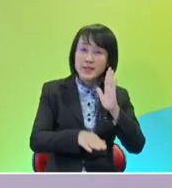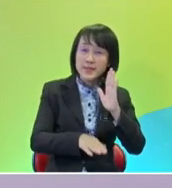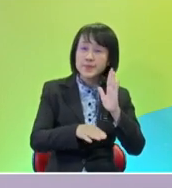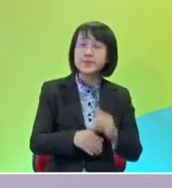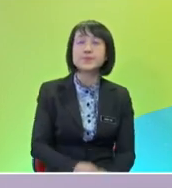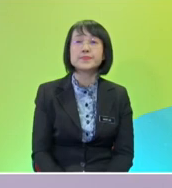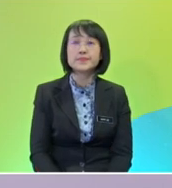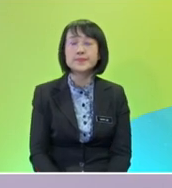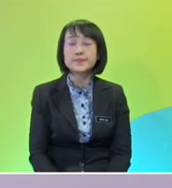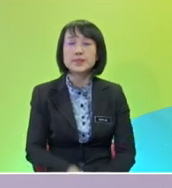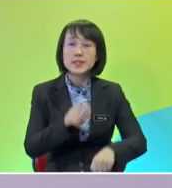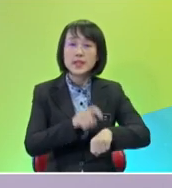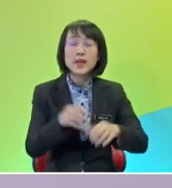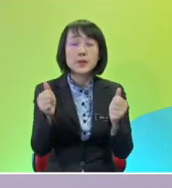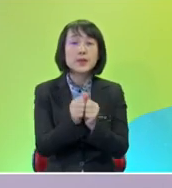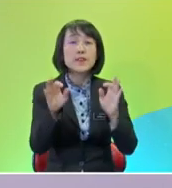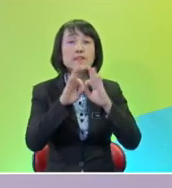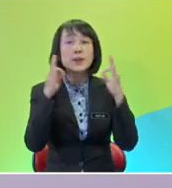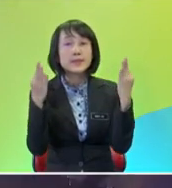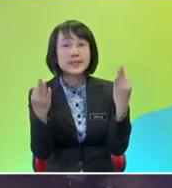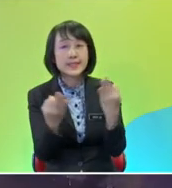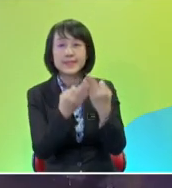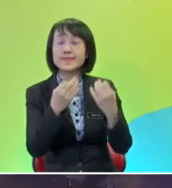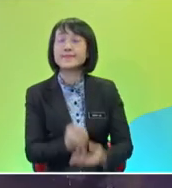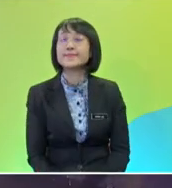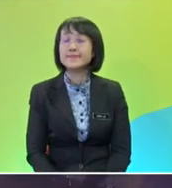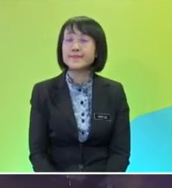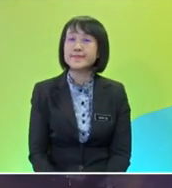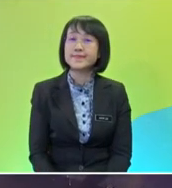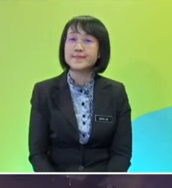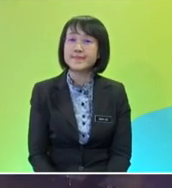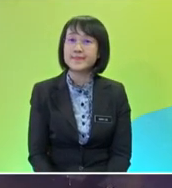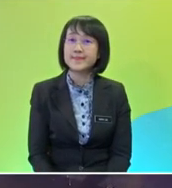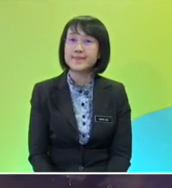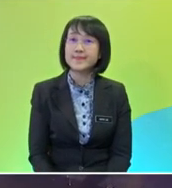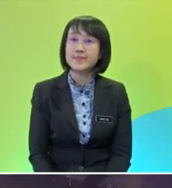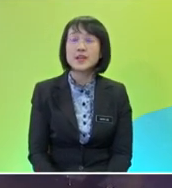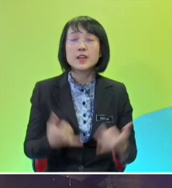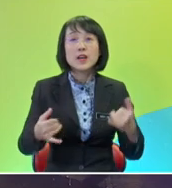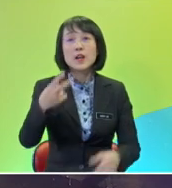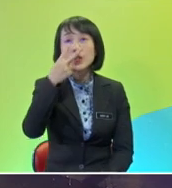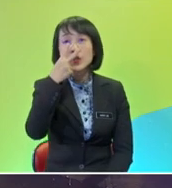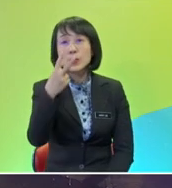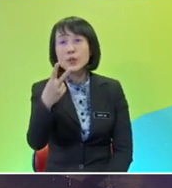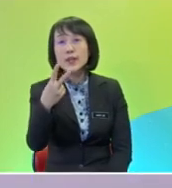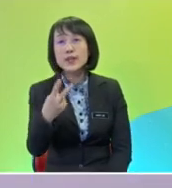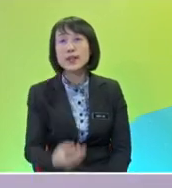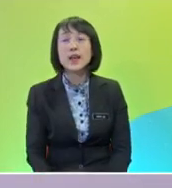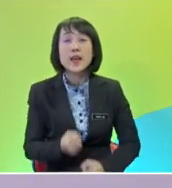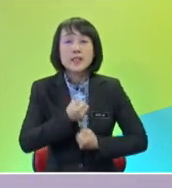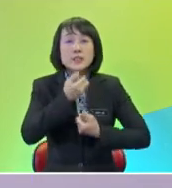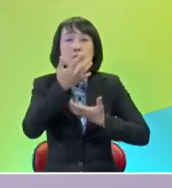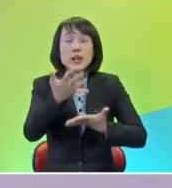it minimizes his time with mm-hmm. his family. Right. Okay, now, let's look at those expressions.